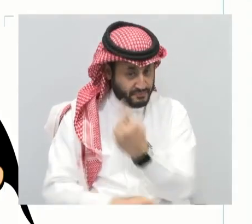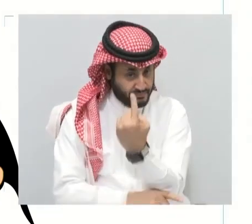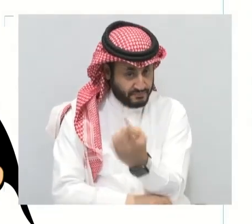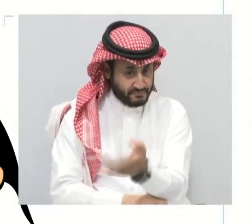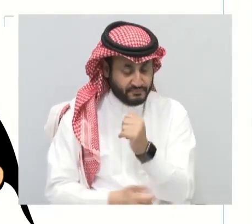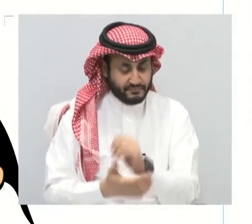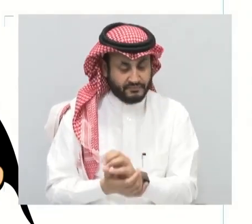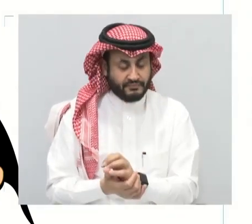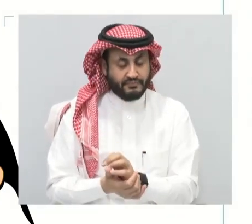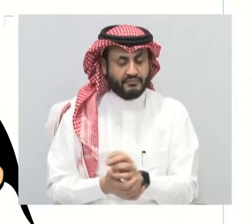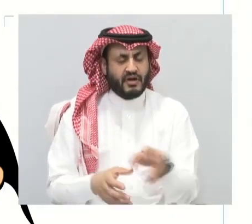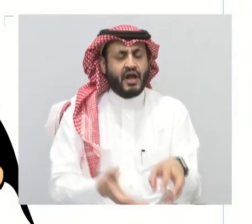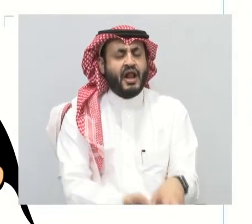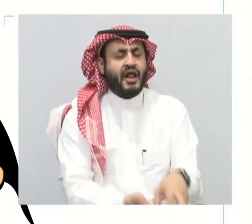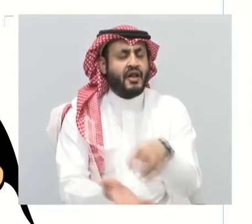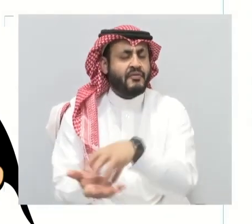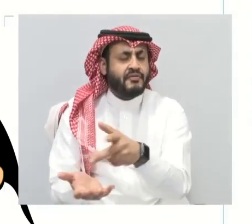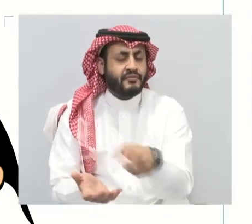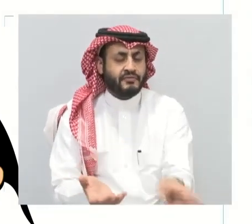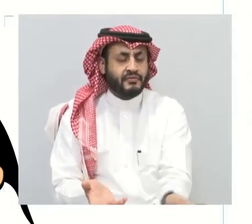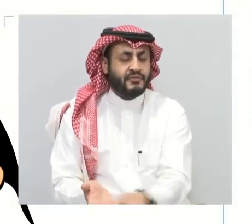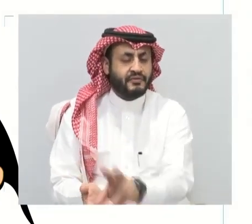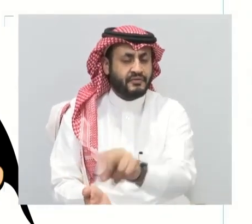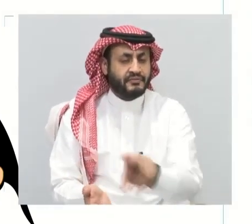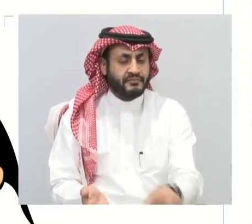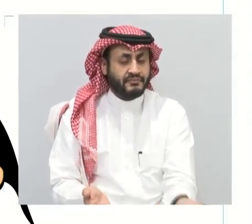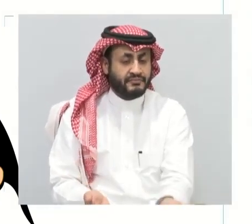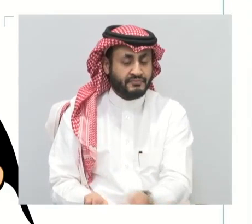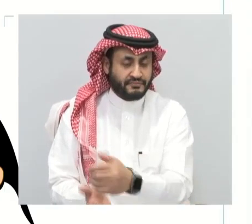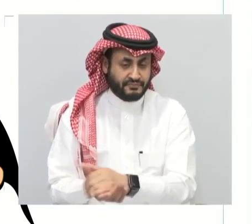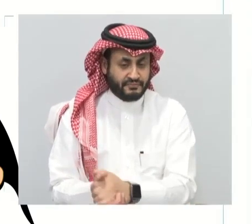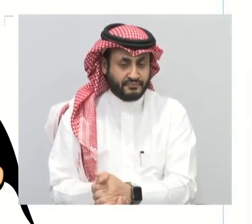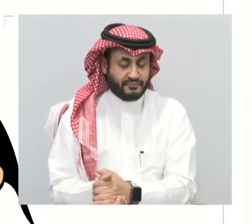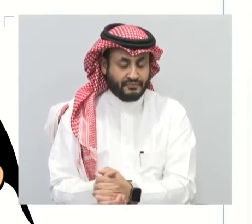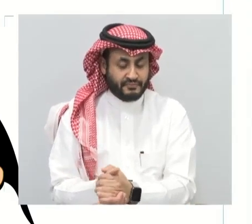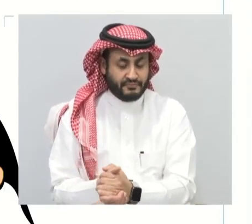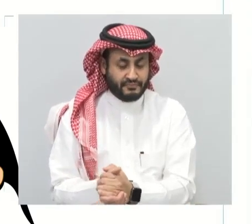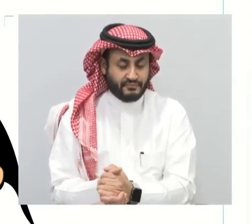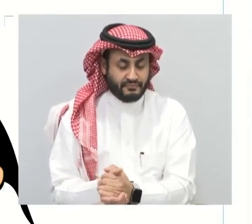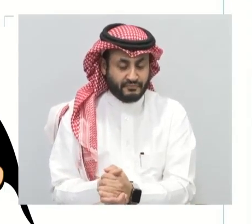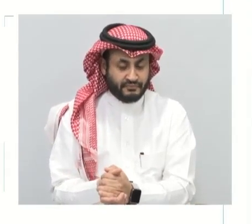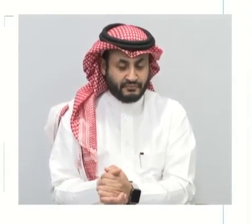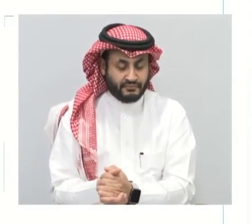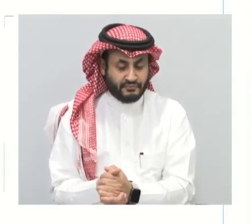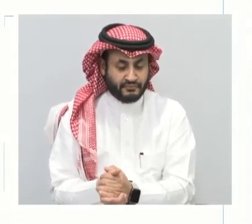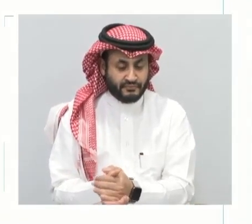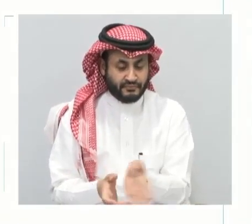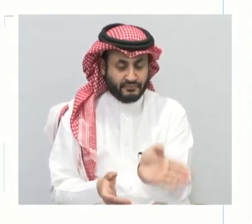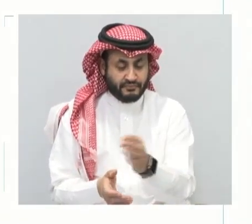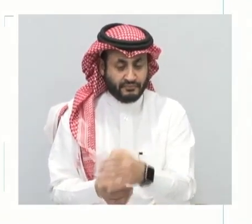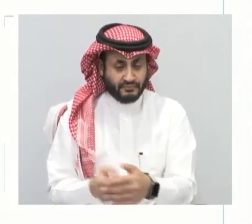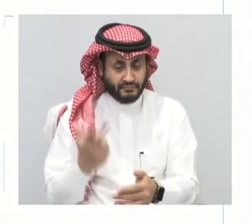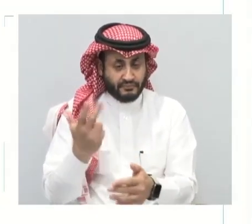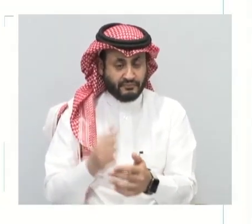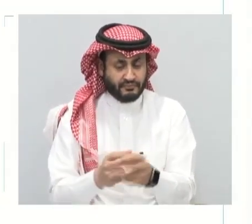how can we report that? We can say, Muna wants Noura to go to the mall with her this afternoon. Okay, also, we